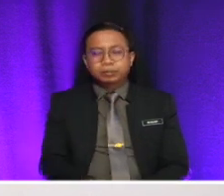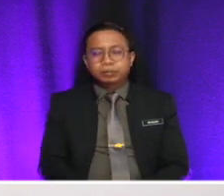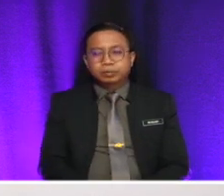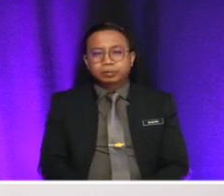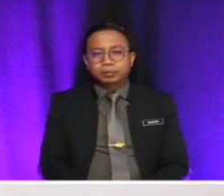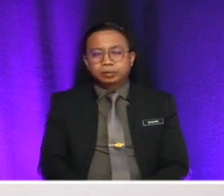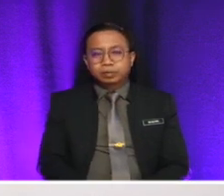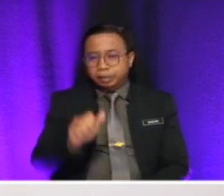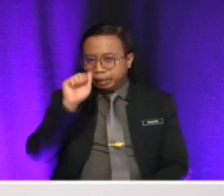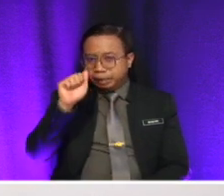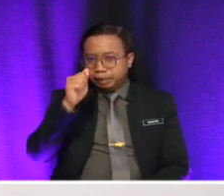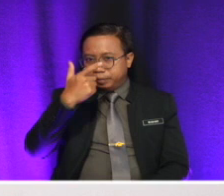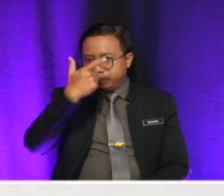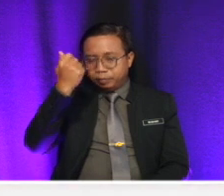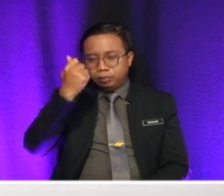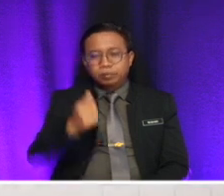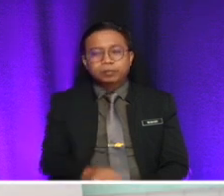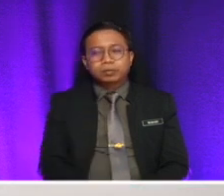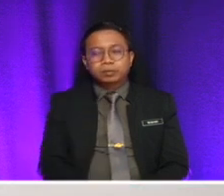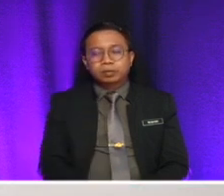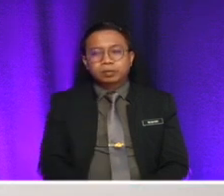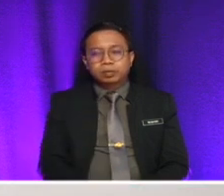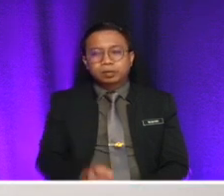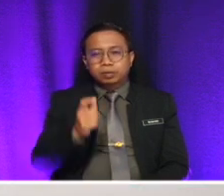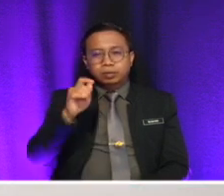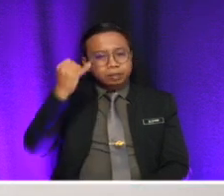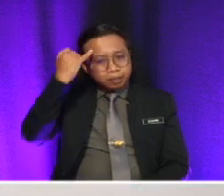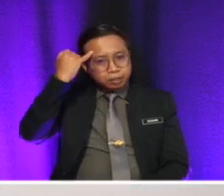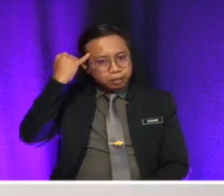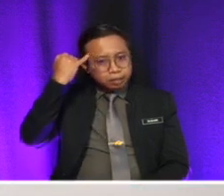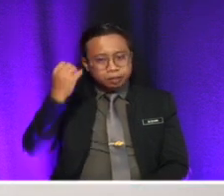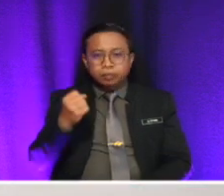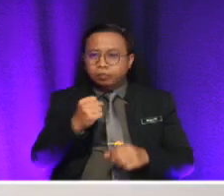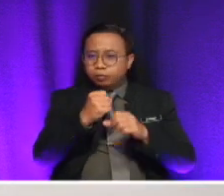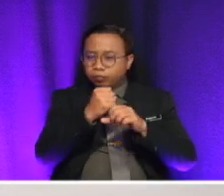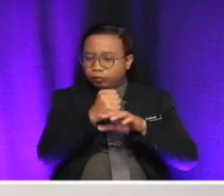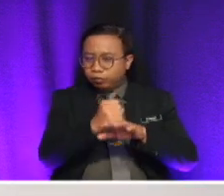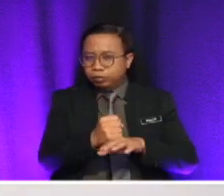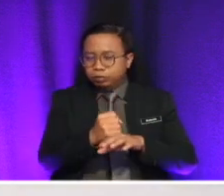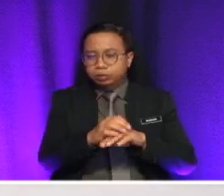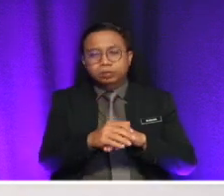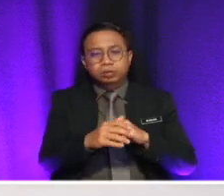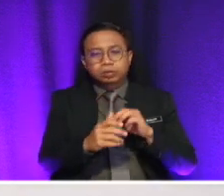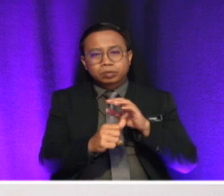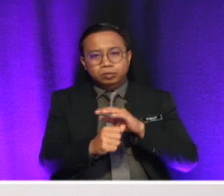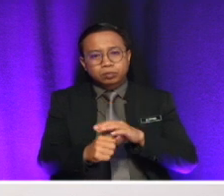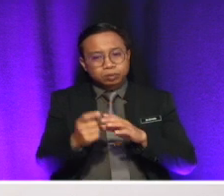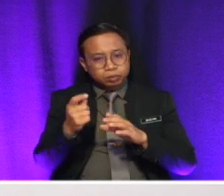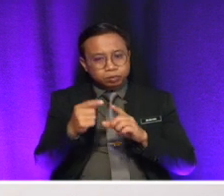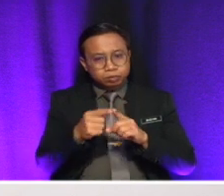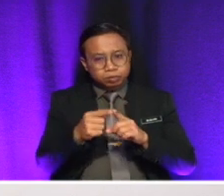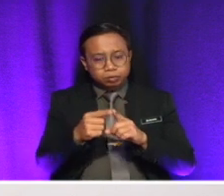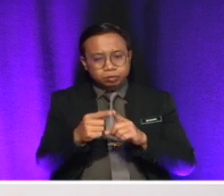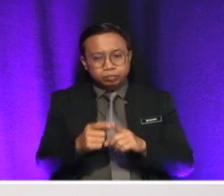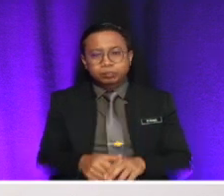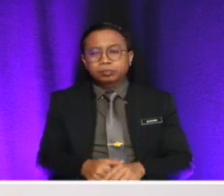the answer would be A, because the idea there is they are forced to use the kerosene and the oil lamp, which is quite